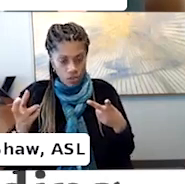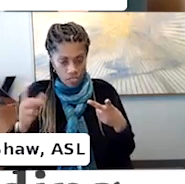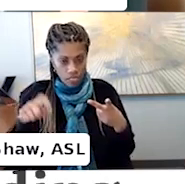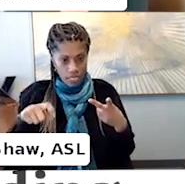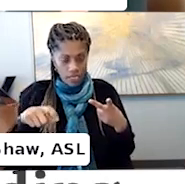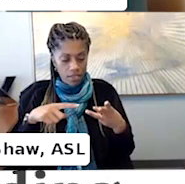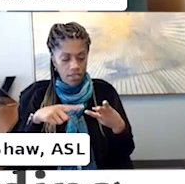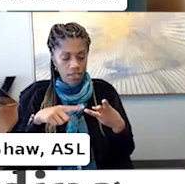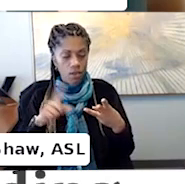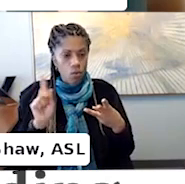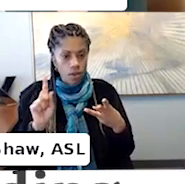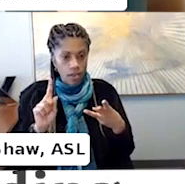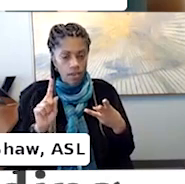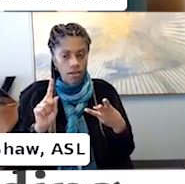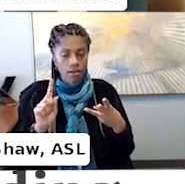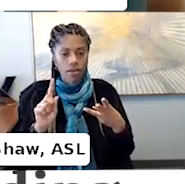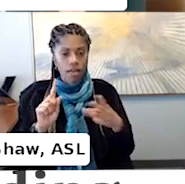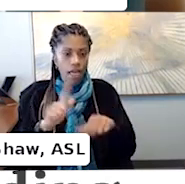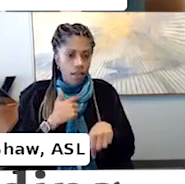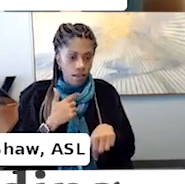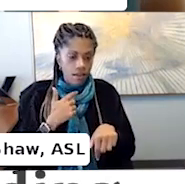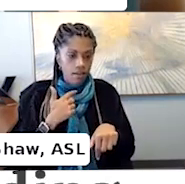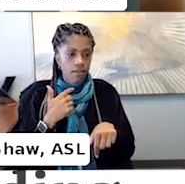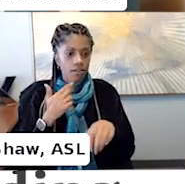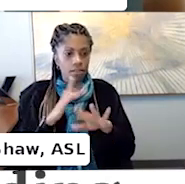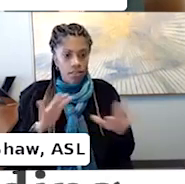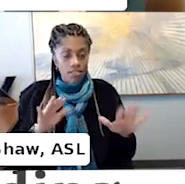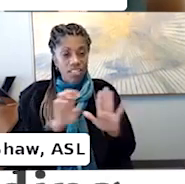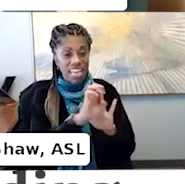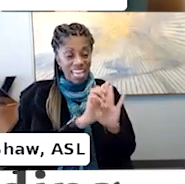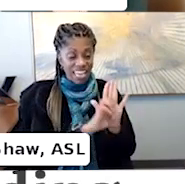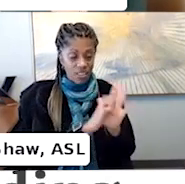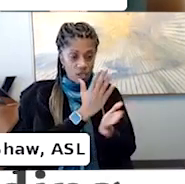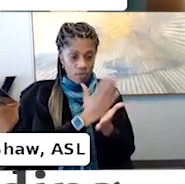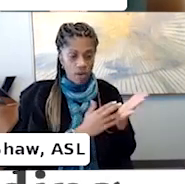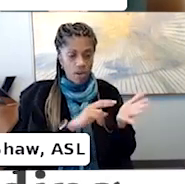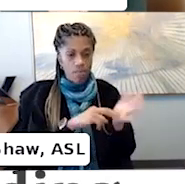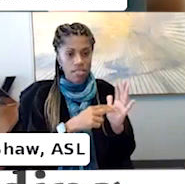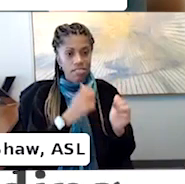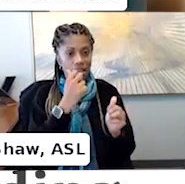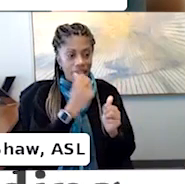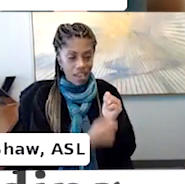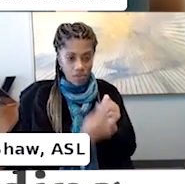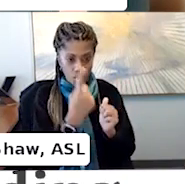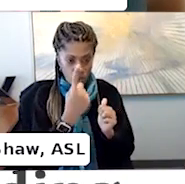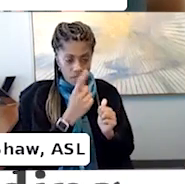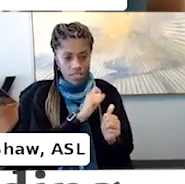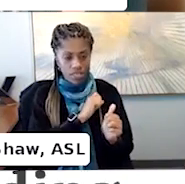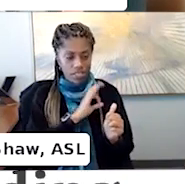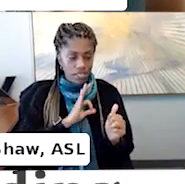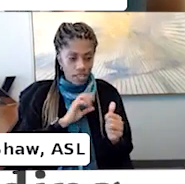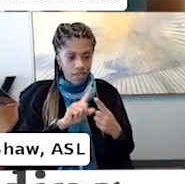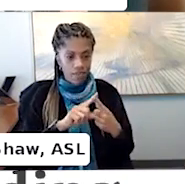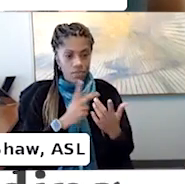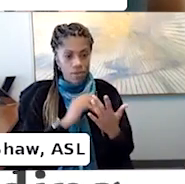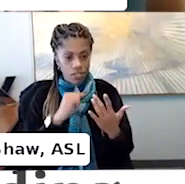accordingly. Ethical storytelling means being ethical to everyone involved, including your project staff. This is why